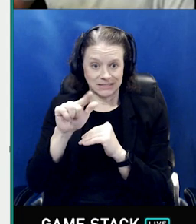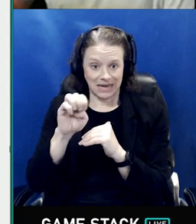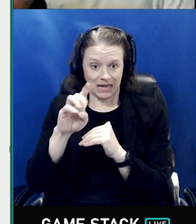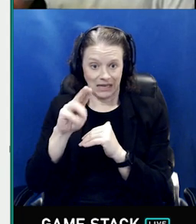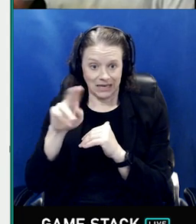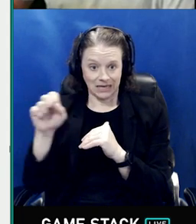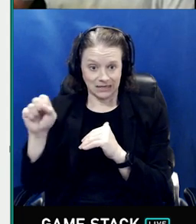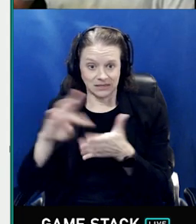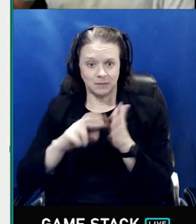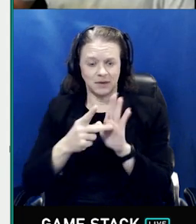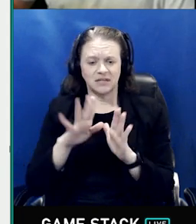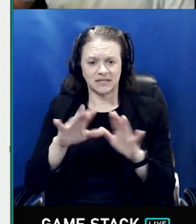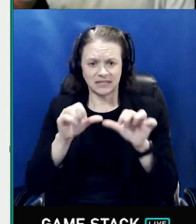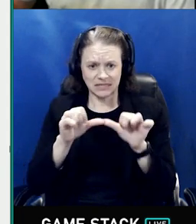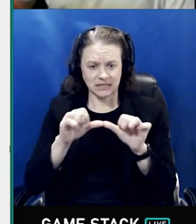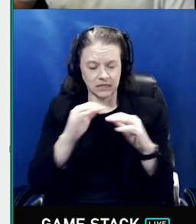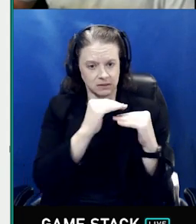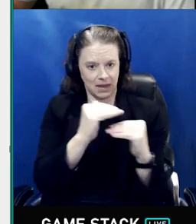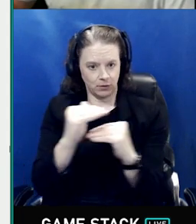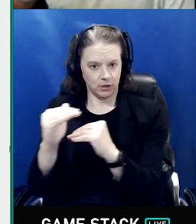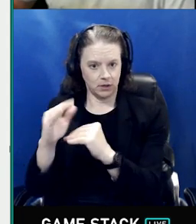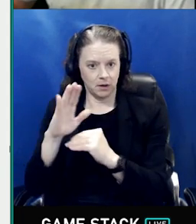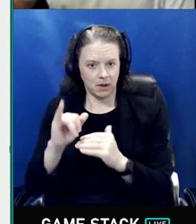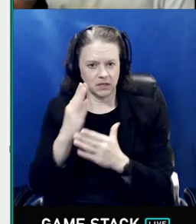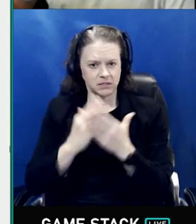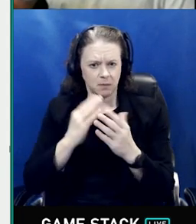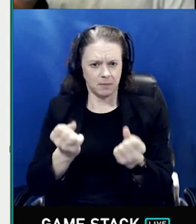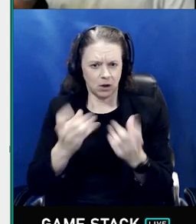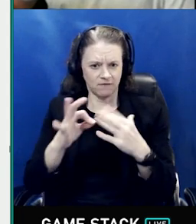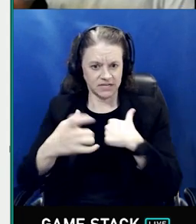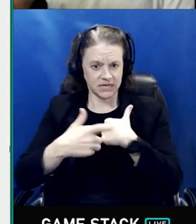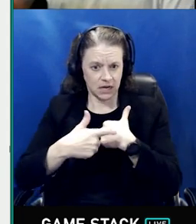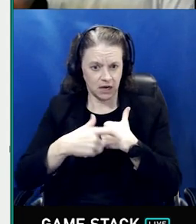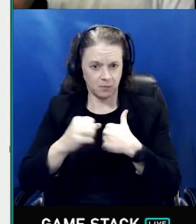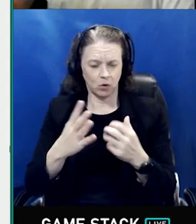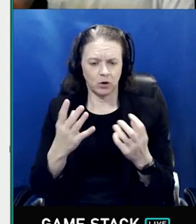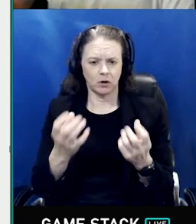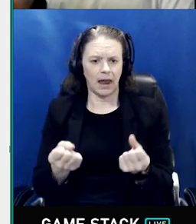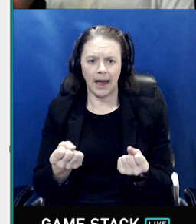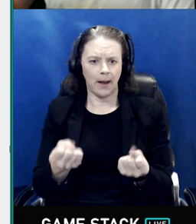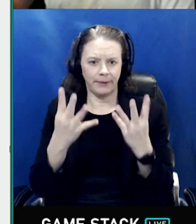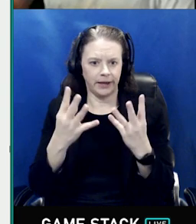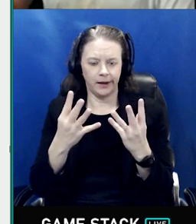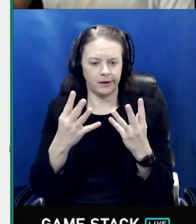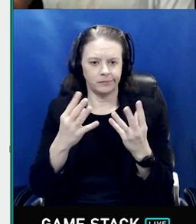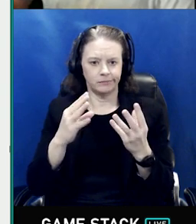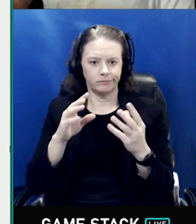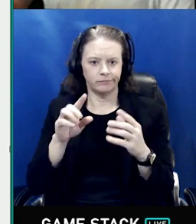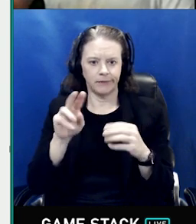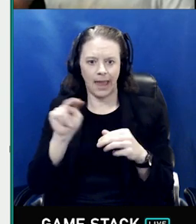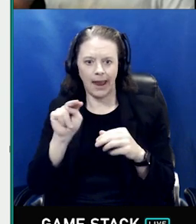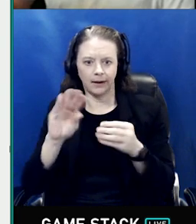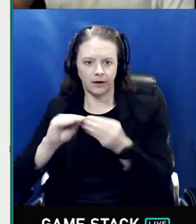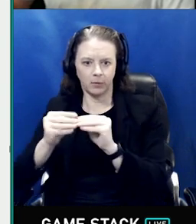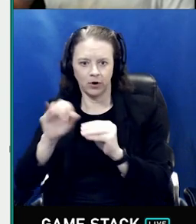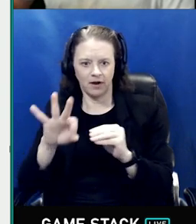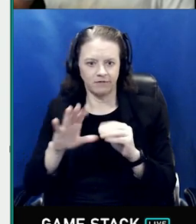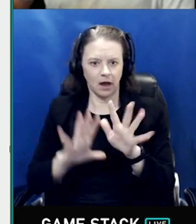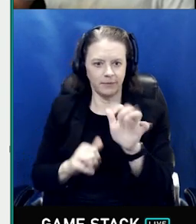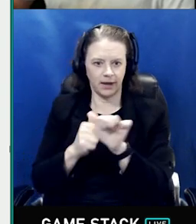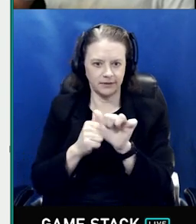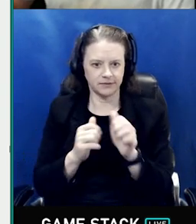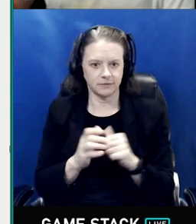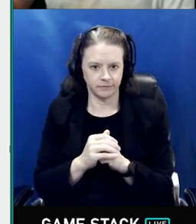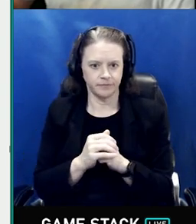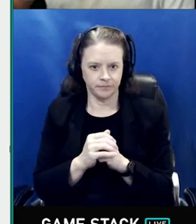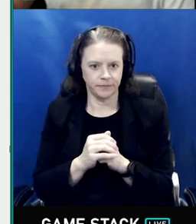bounded by either some amount of time or some number of updates made to the database. Session,